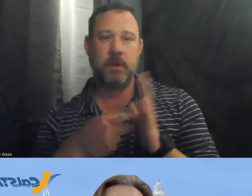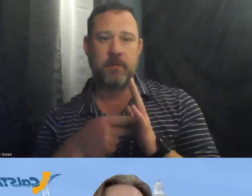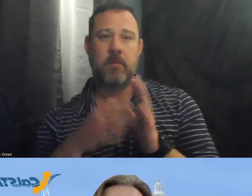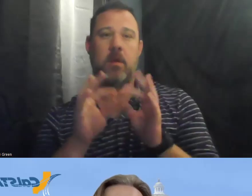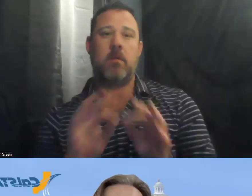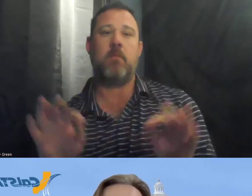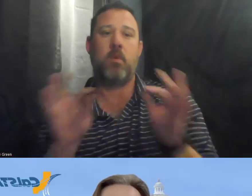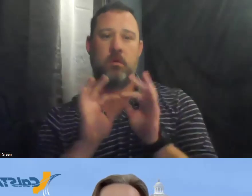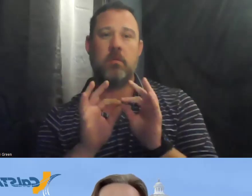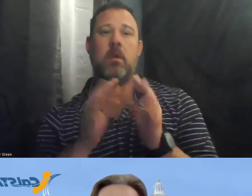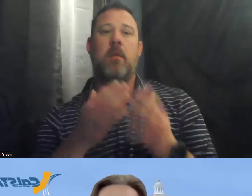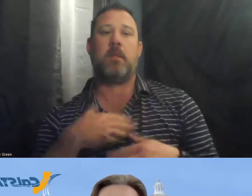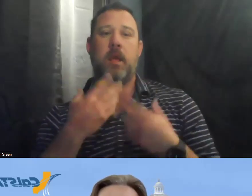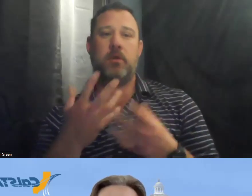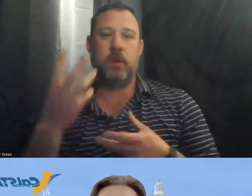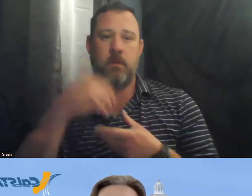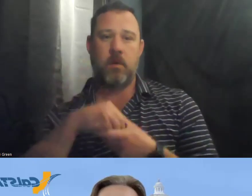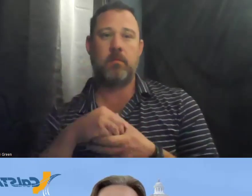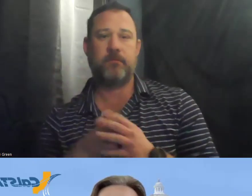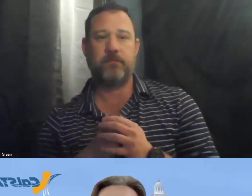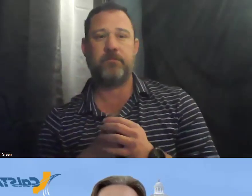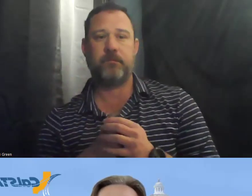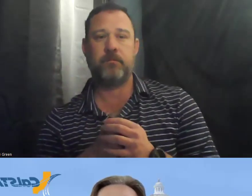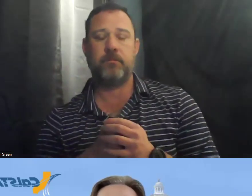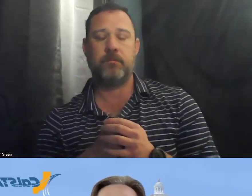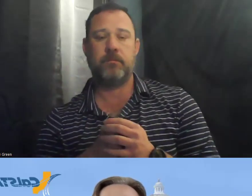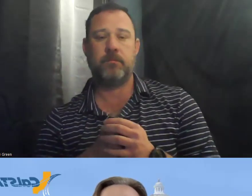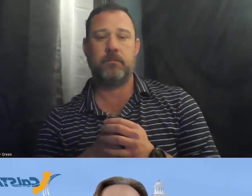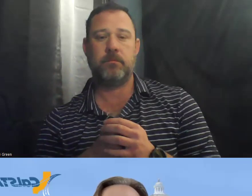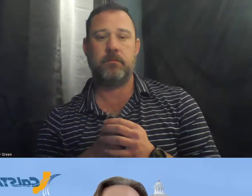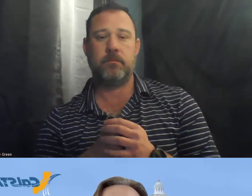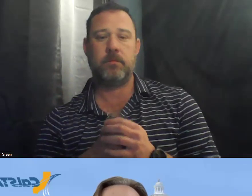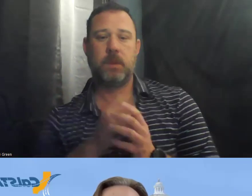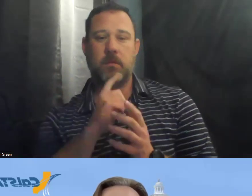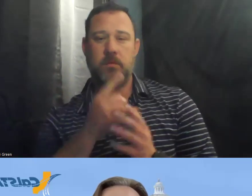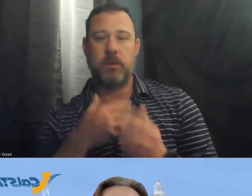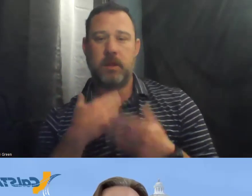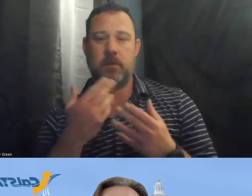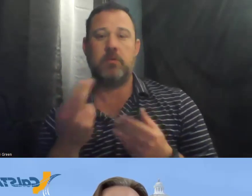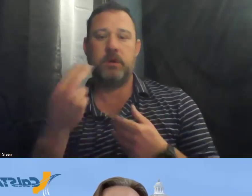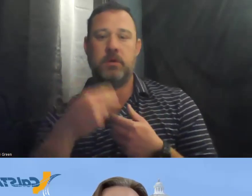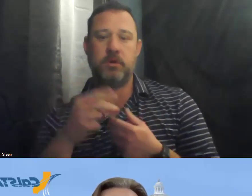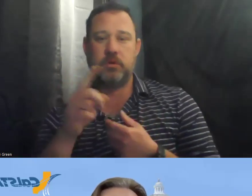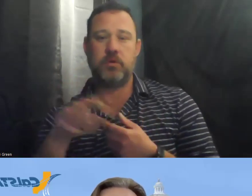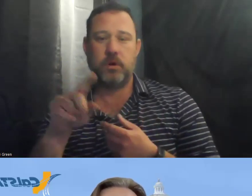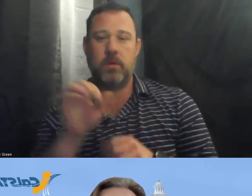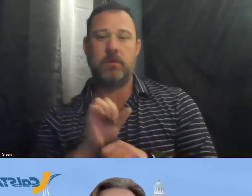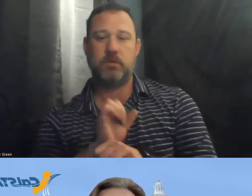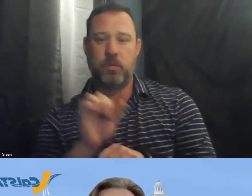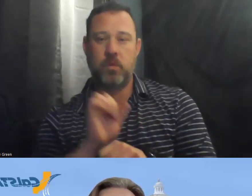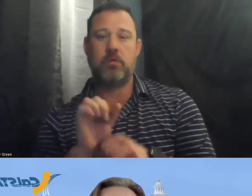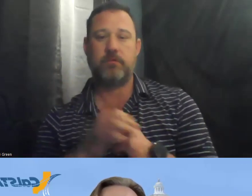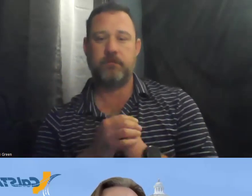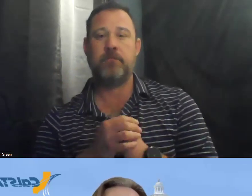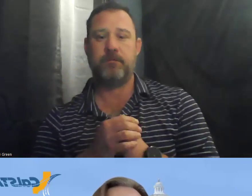important, and I'm really glad to be a part of it. And I'm really glad to be joining you in this work on top of